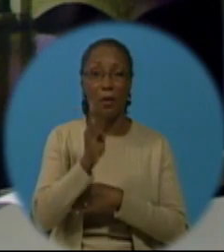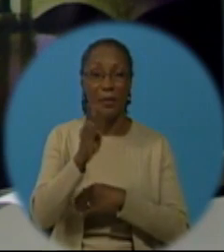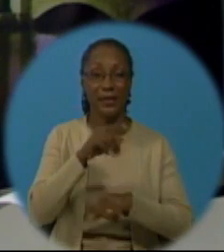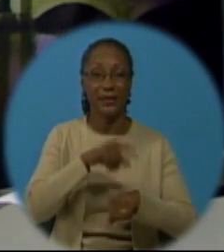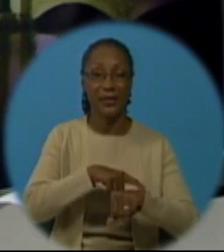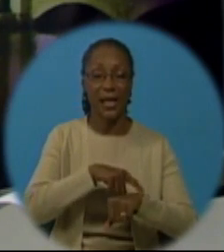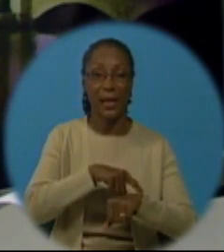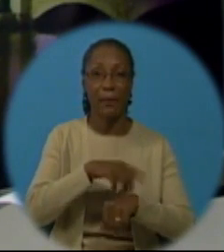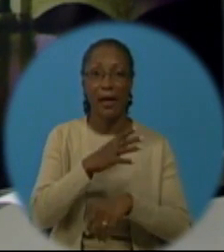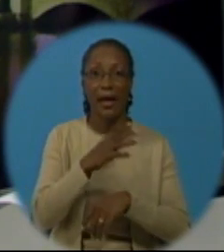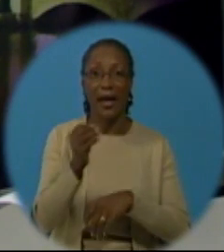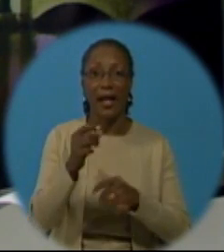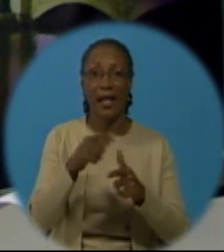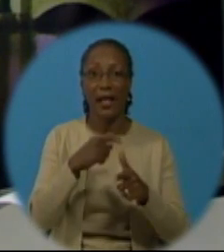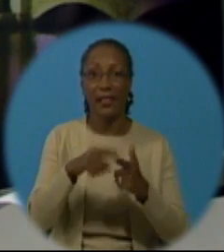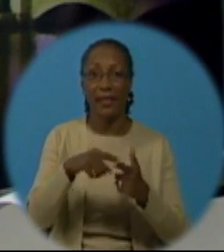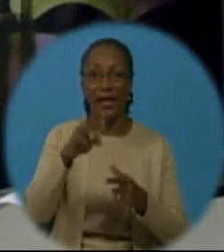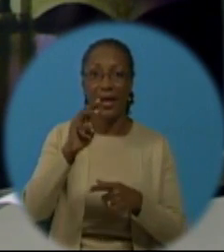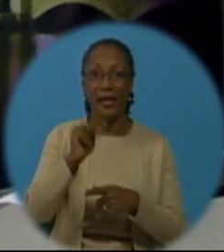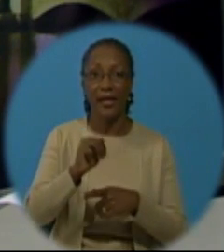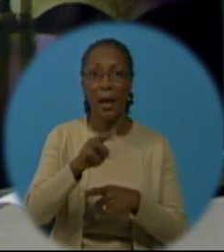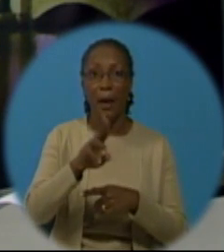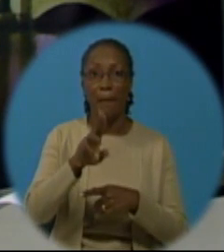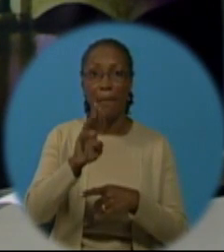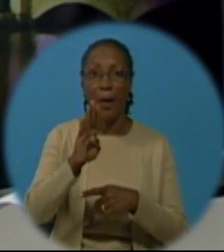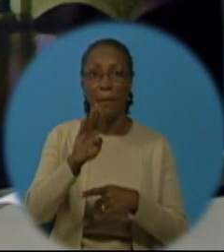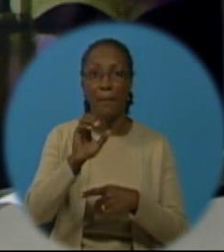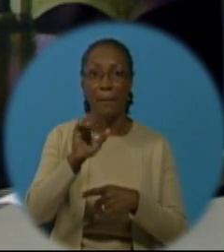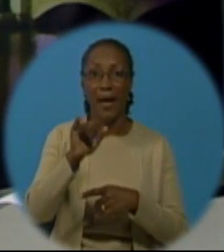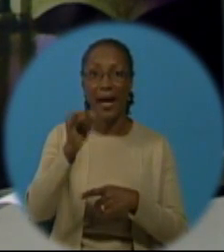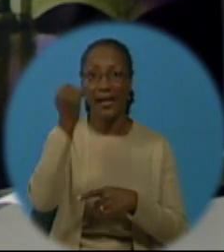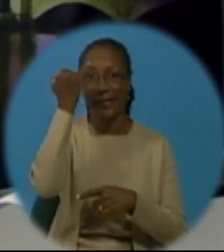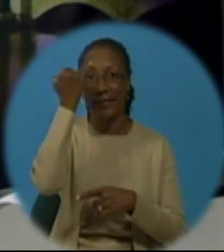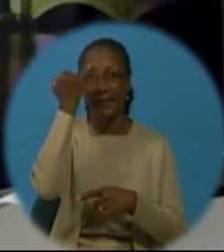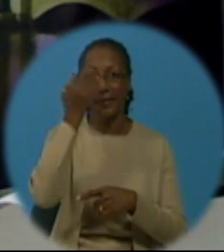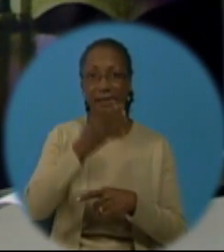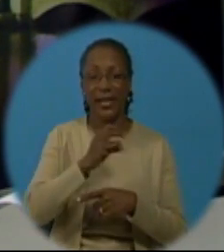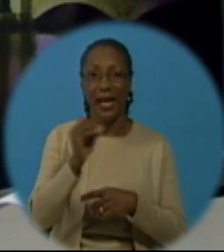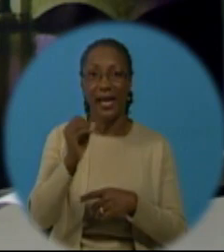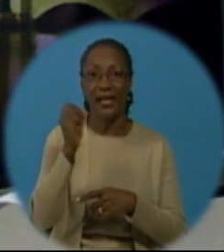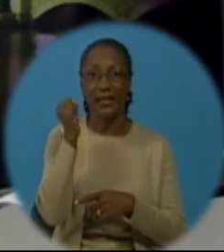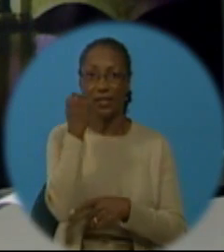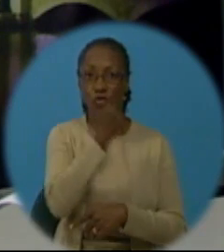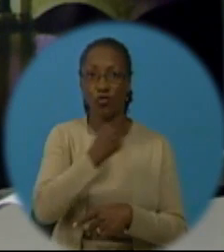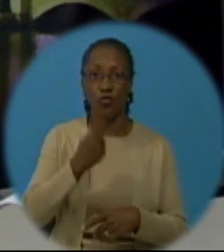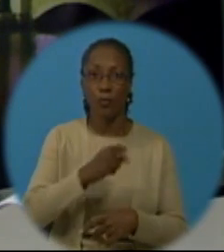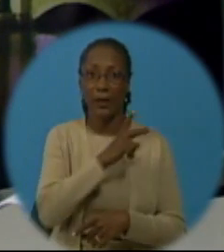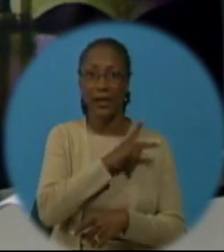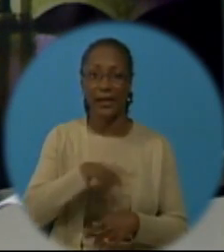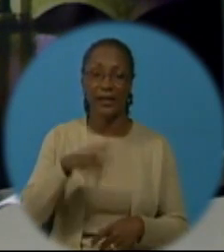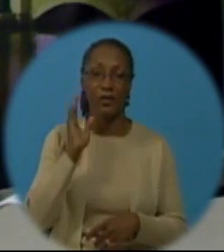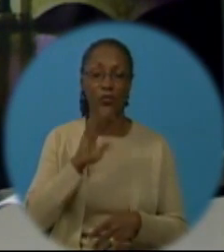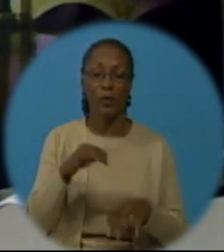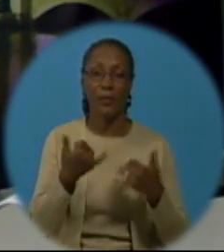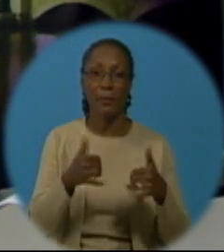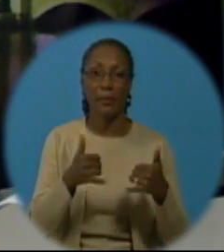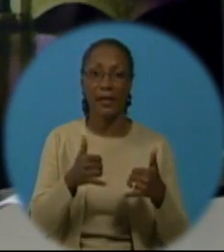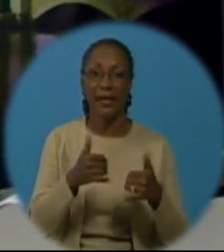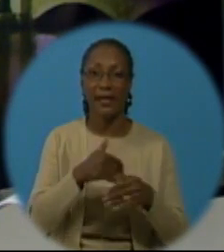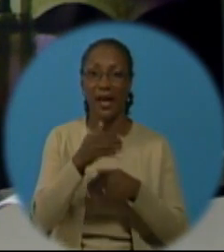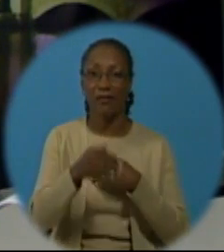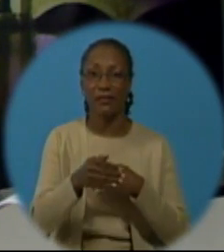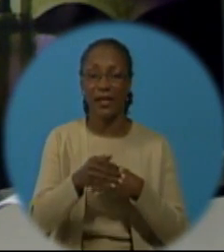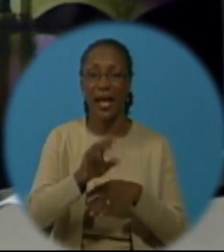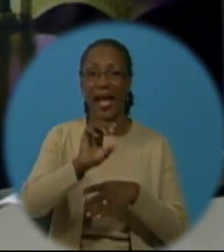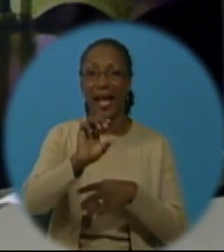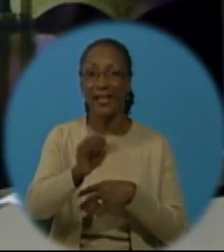eliminator in Mumbai between Kiron Pollard's Mumbai Indians and Dwayne Smith's Chennai Super Kings will be played after that game at 10.30 as